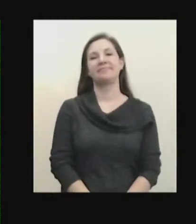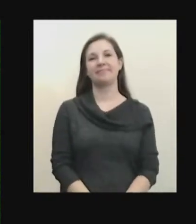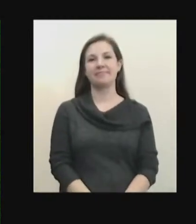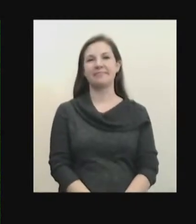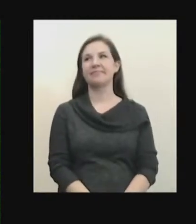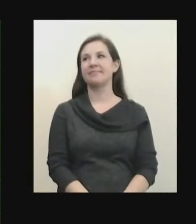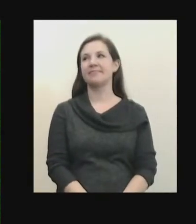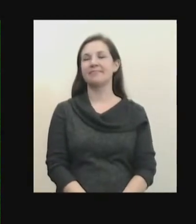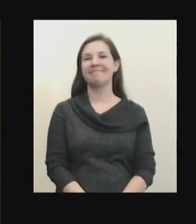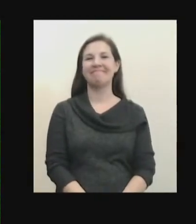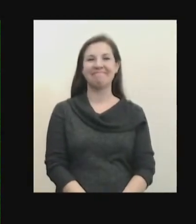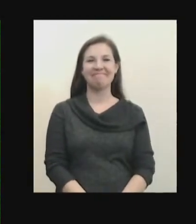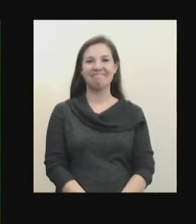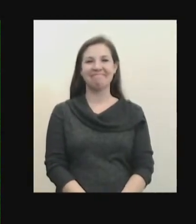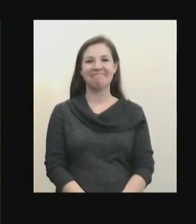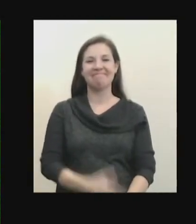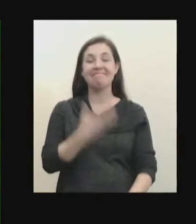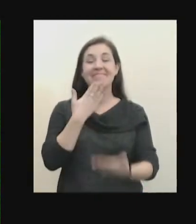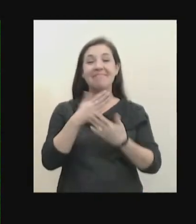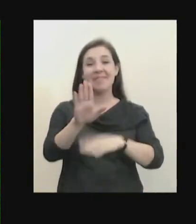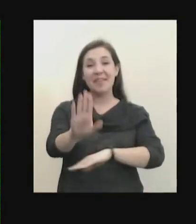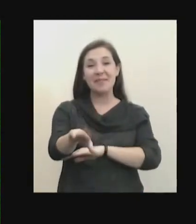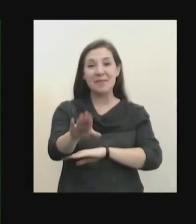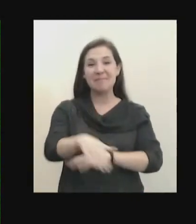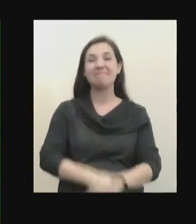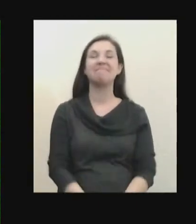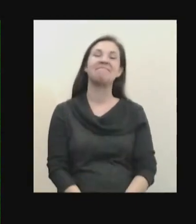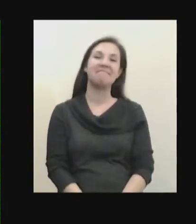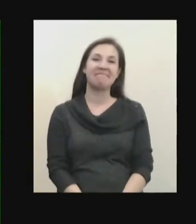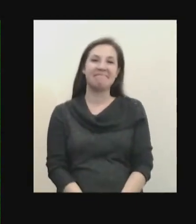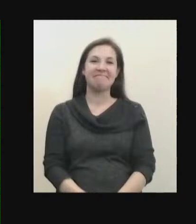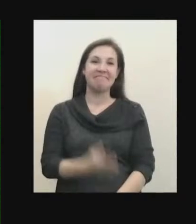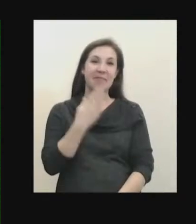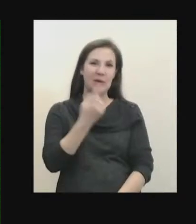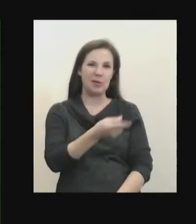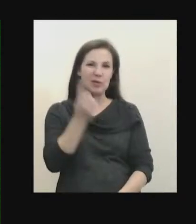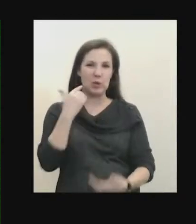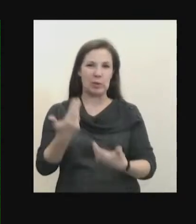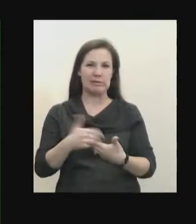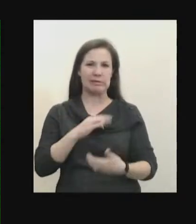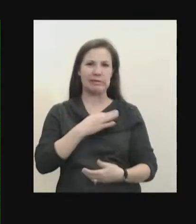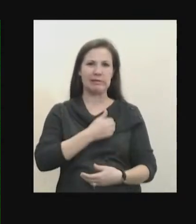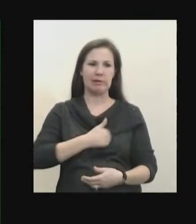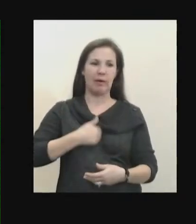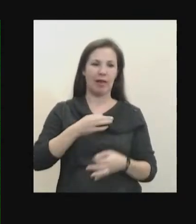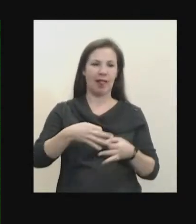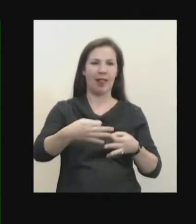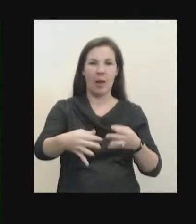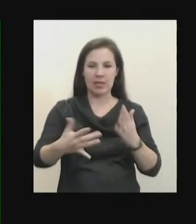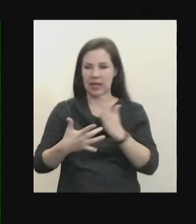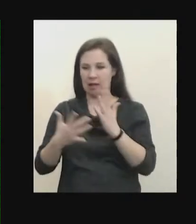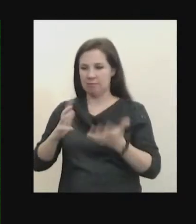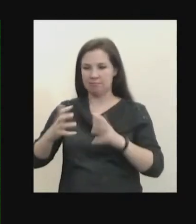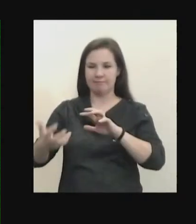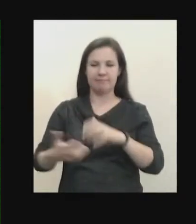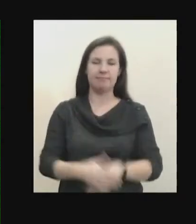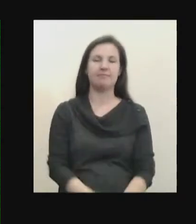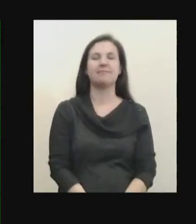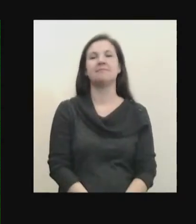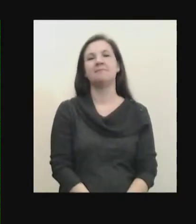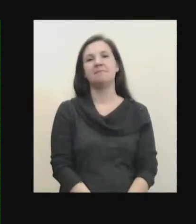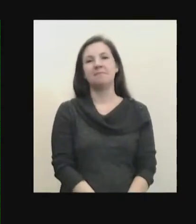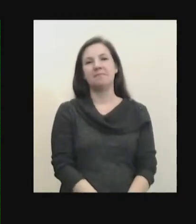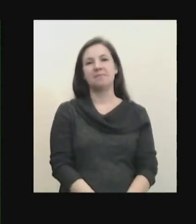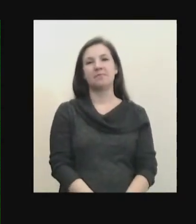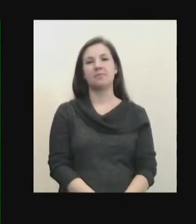Okay, good afternoon. Thank you for joining us here today. Sorry for a little delay, technical glitch. But we have some